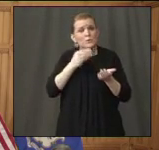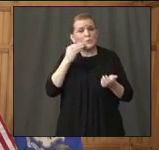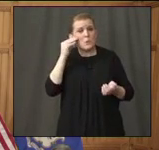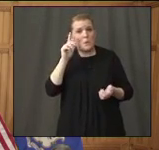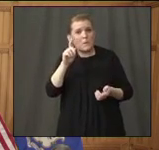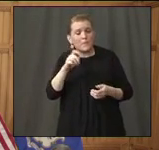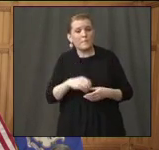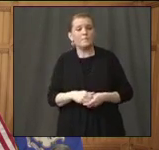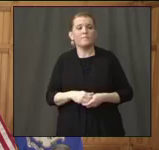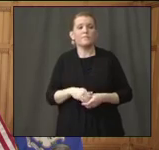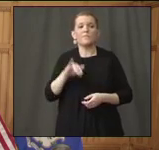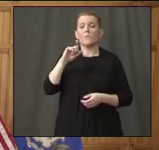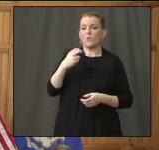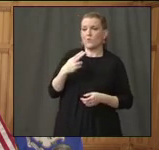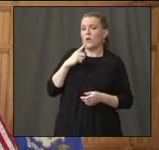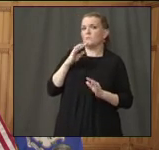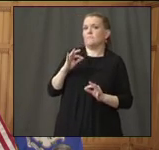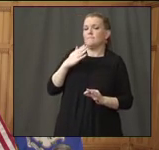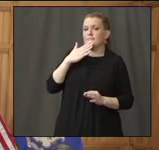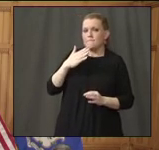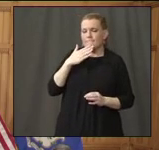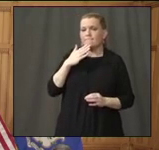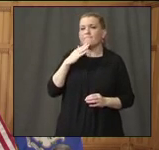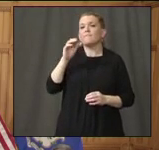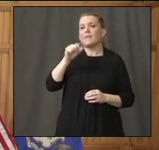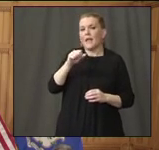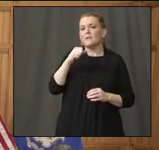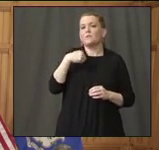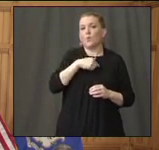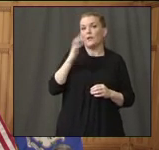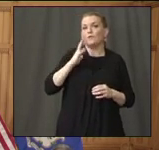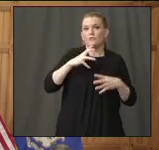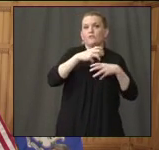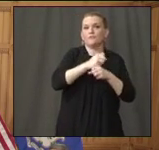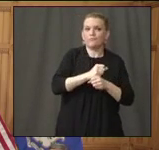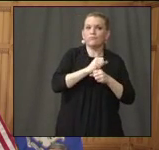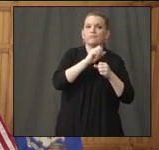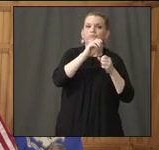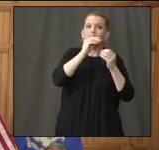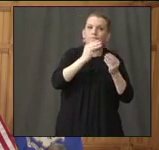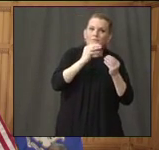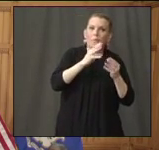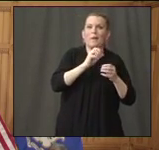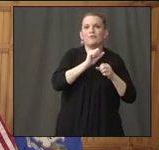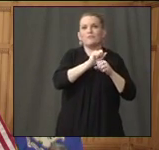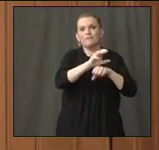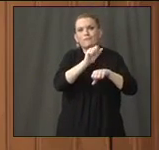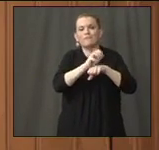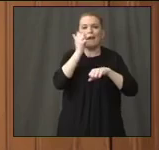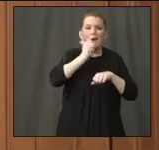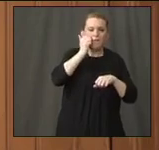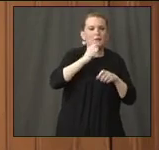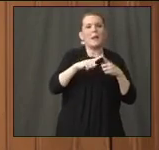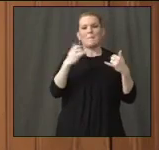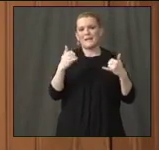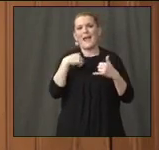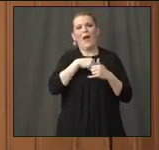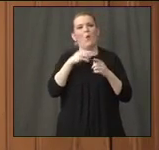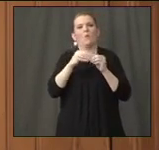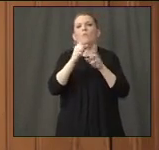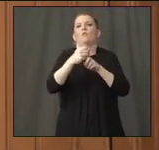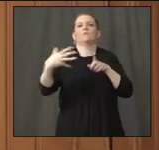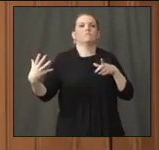the more complete reporting package to Thursdays, so you'll get a comprehensive update on the nursing home data in the reporting package